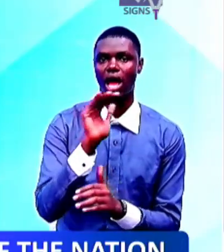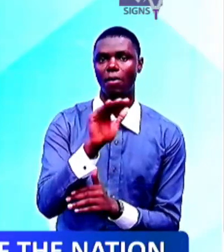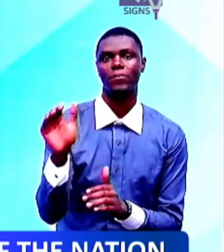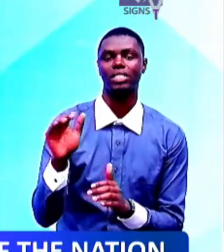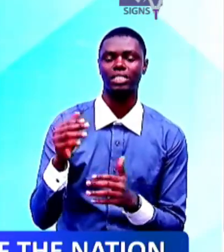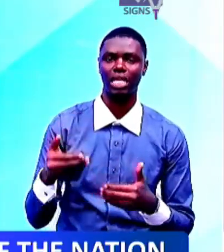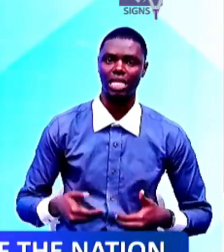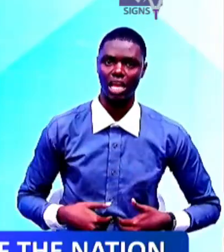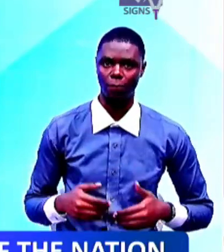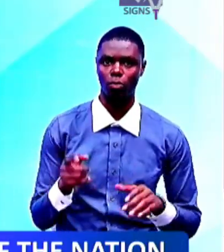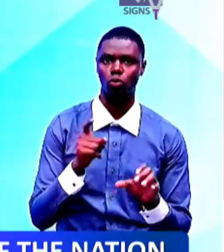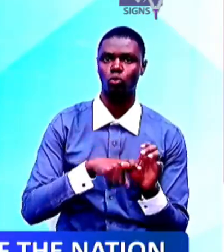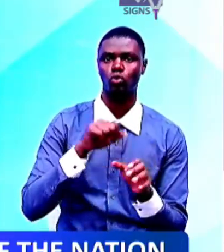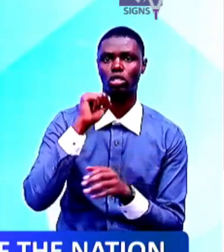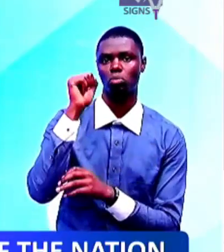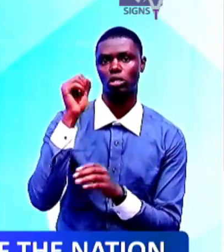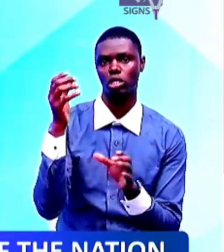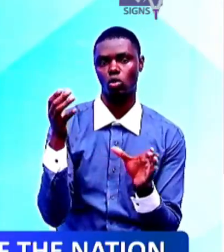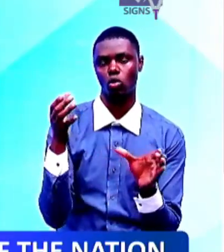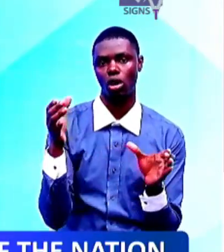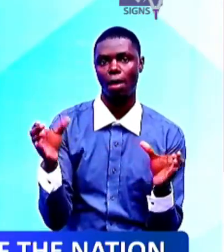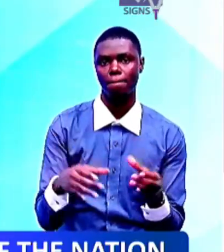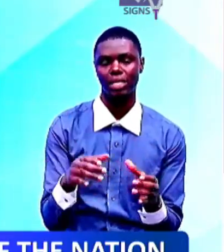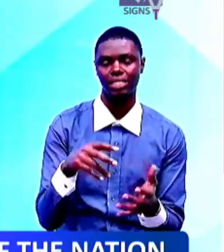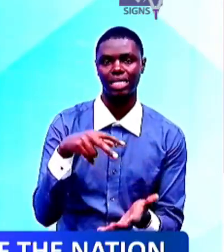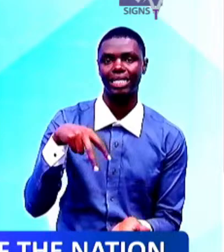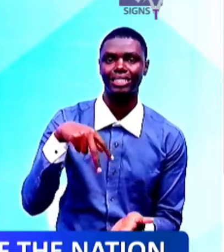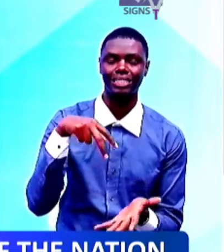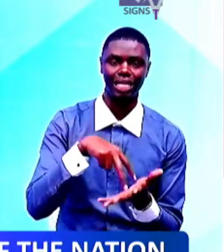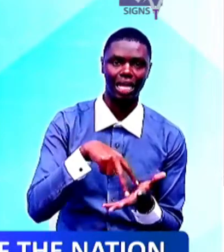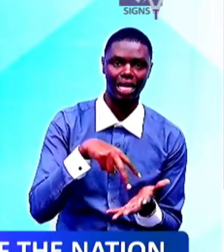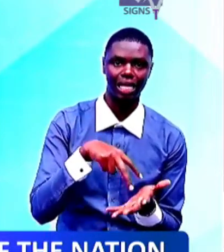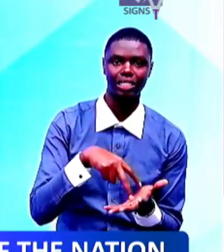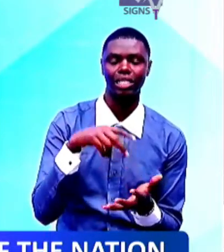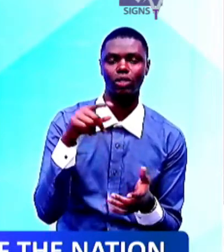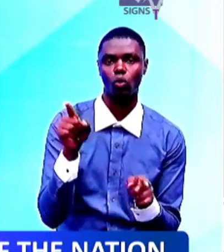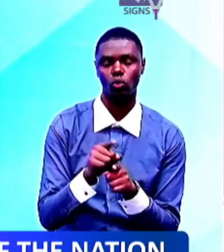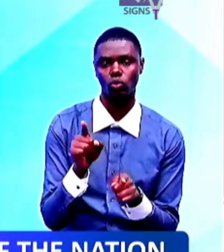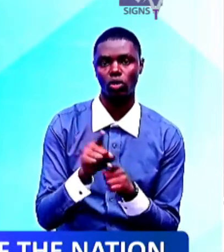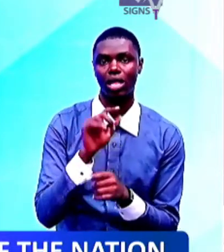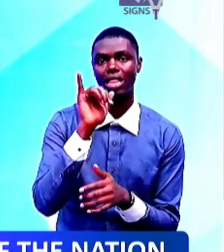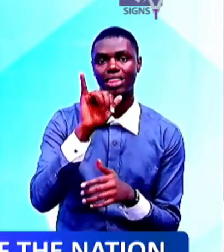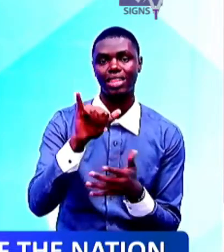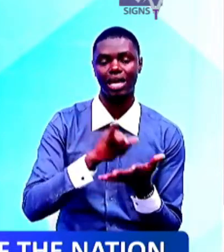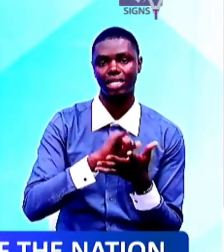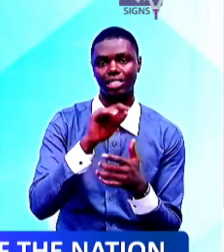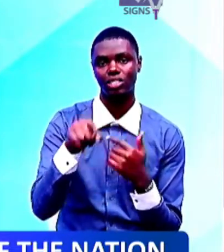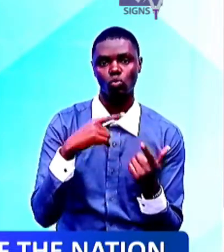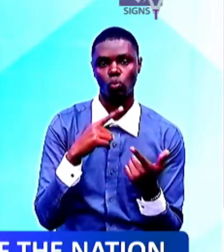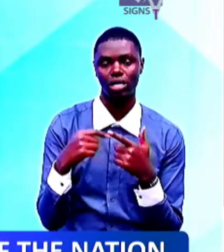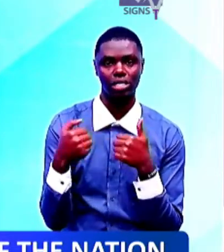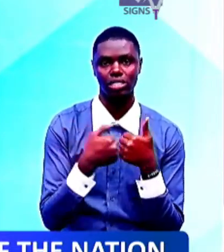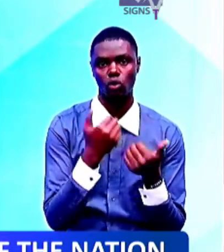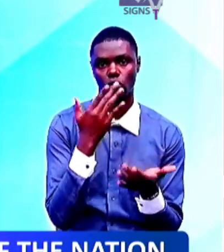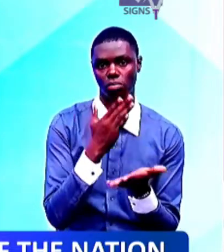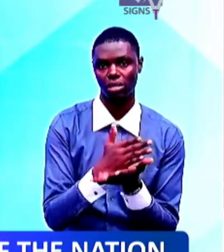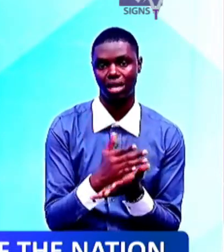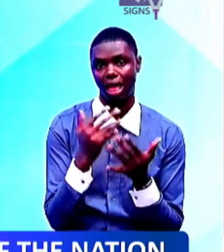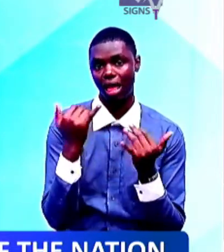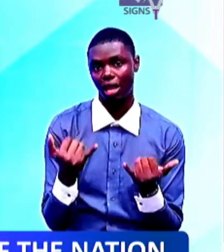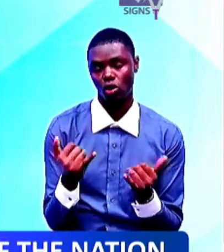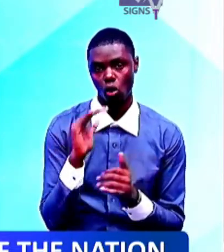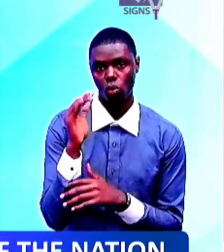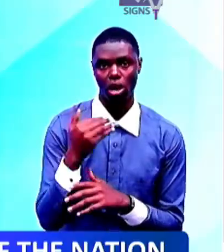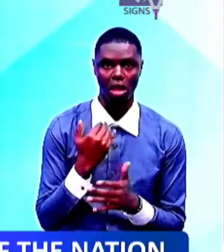political parties and vie for seats and front their candidates also. That is when the struggle will be real, because now we will have some of